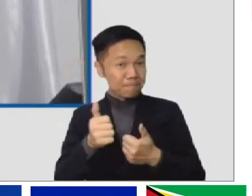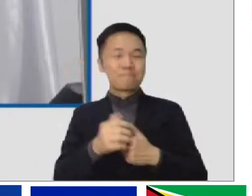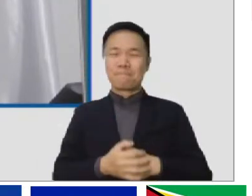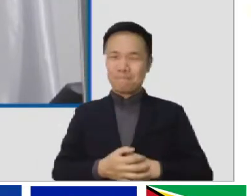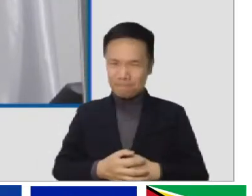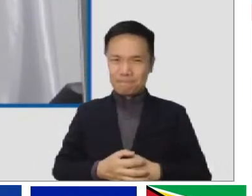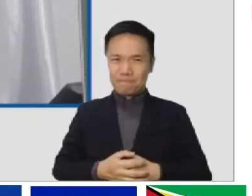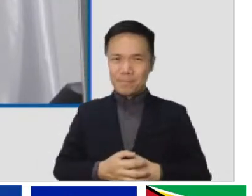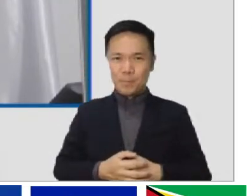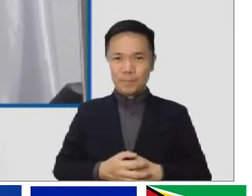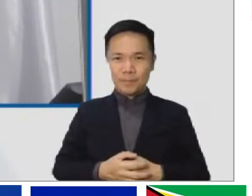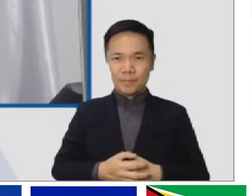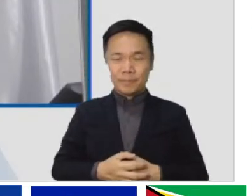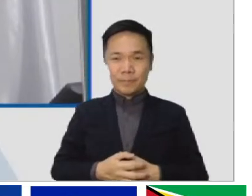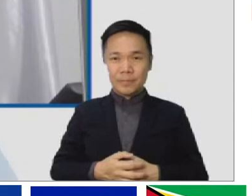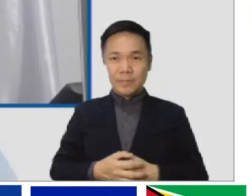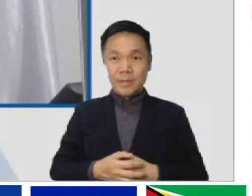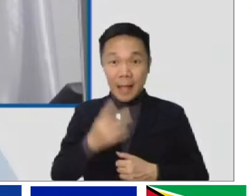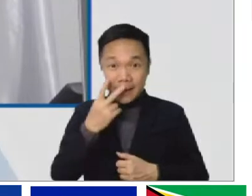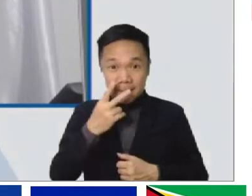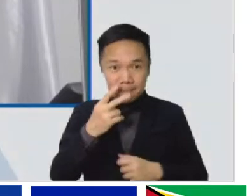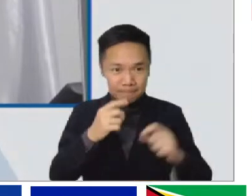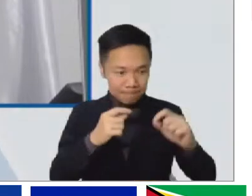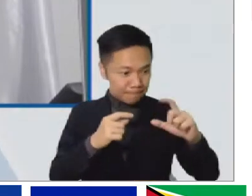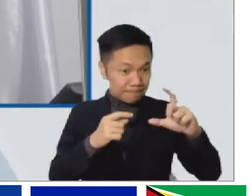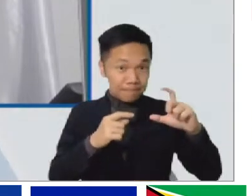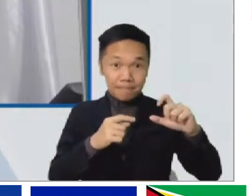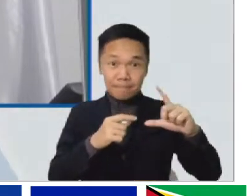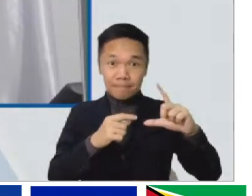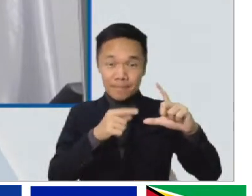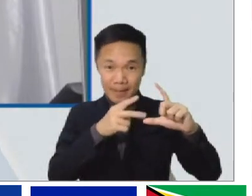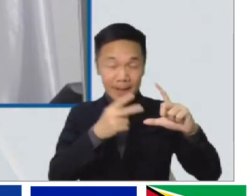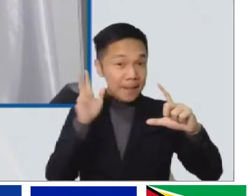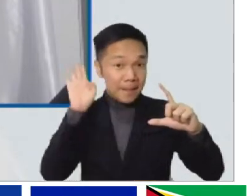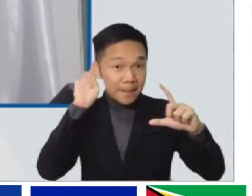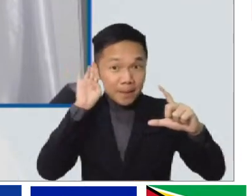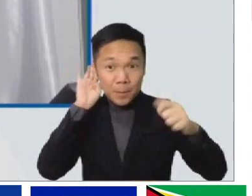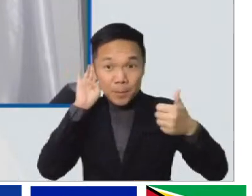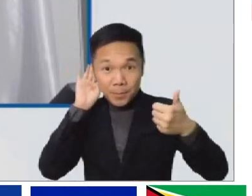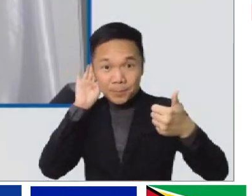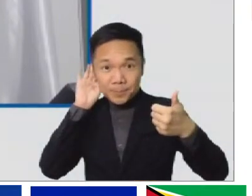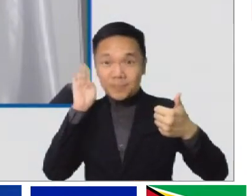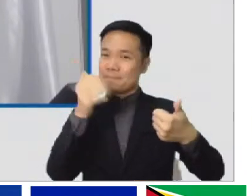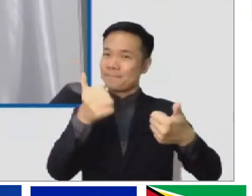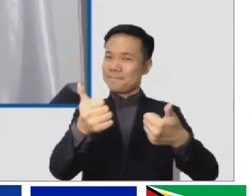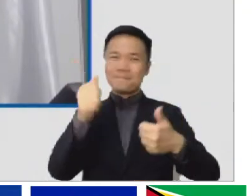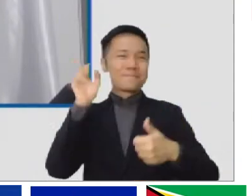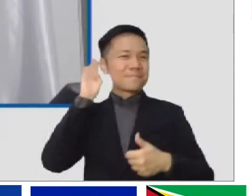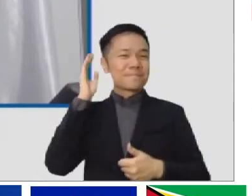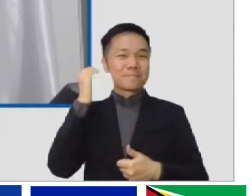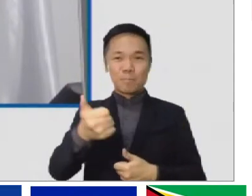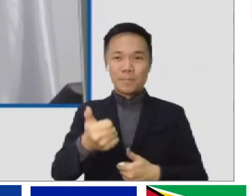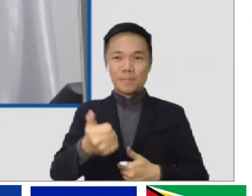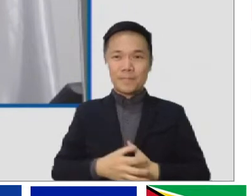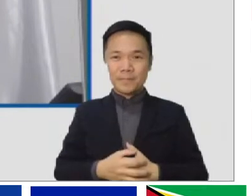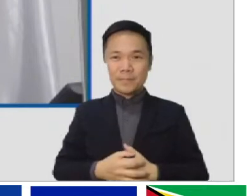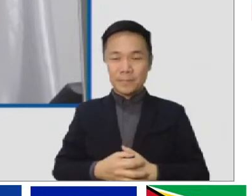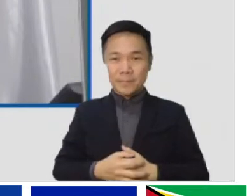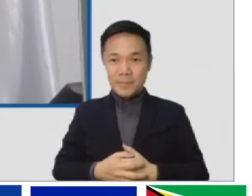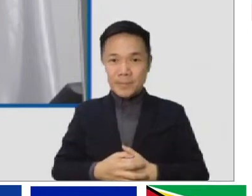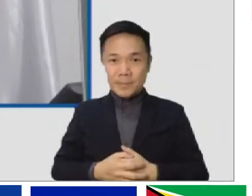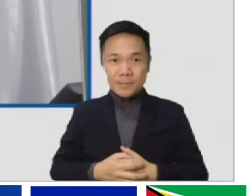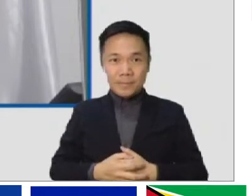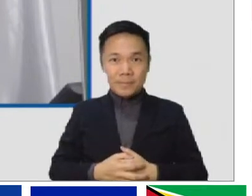signal here. I can. Yes, we can hear you. I can turn off the translator, sorry.